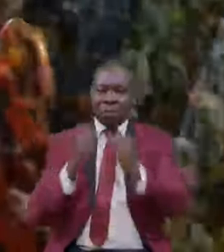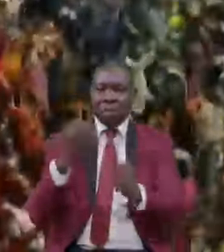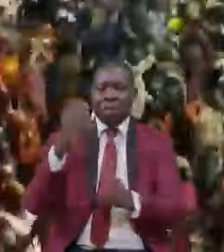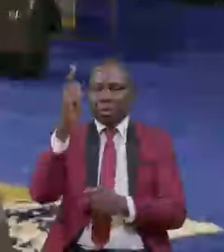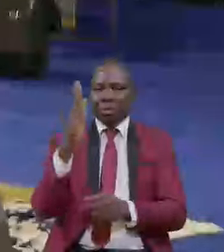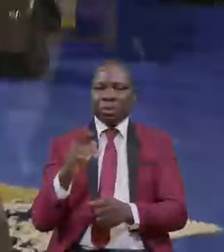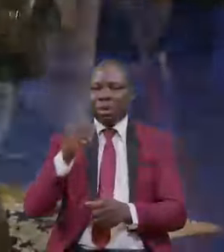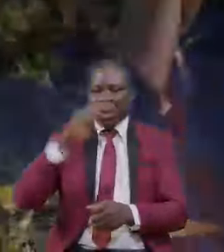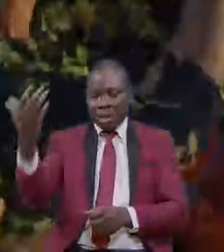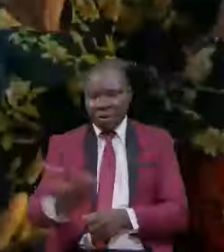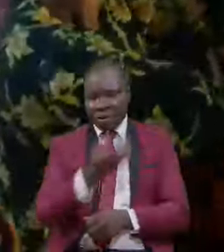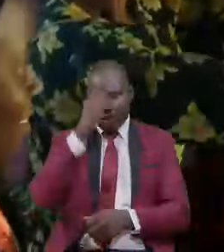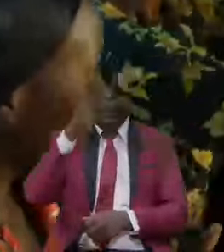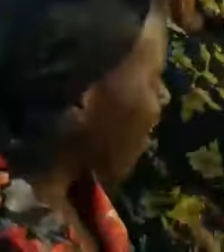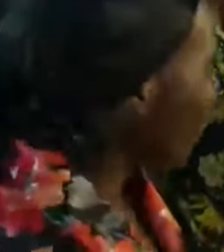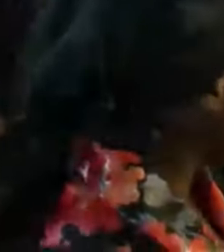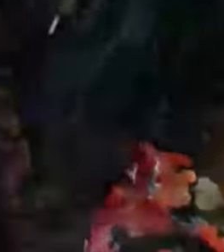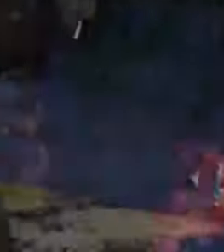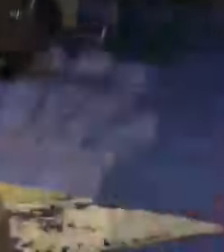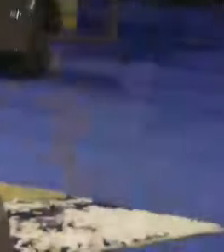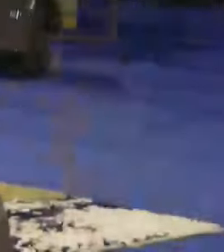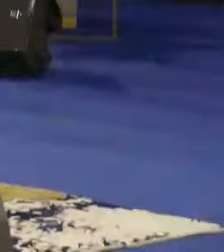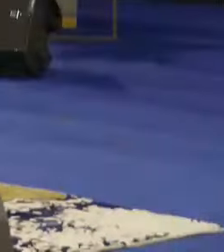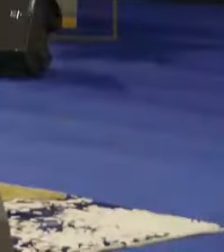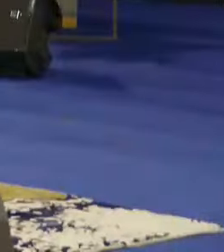Welcome, sir. Thank you very much, Pastor.